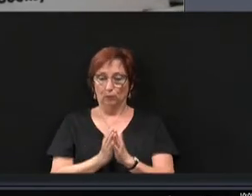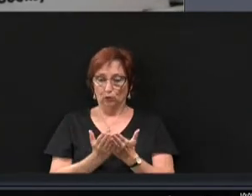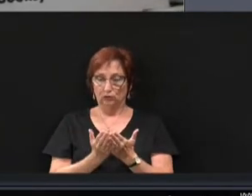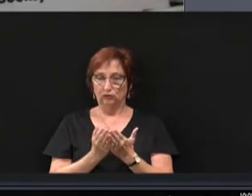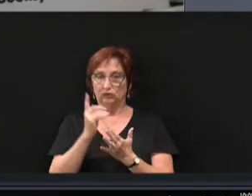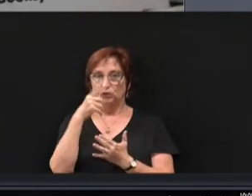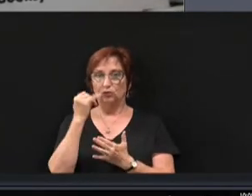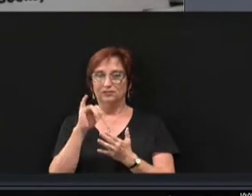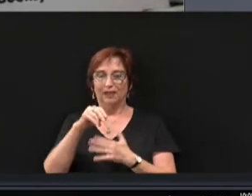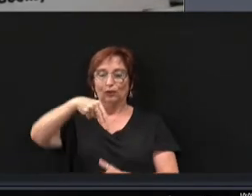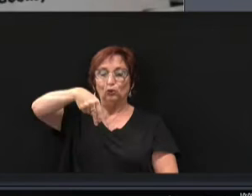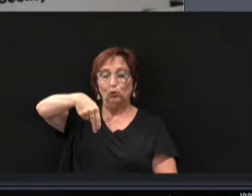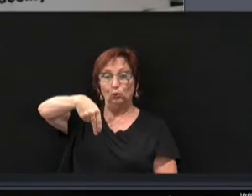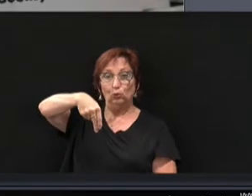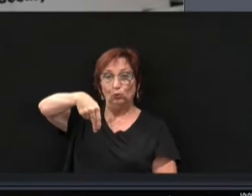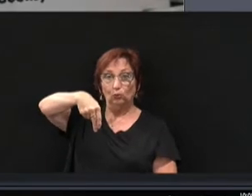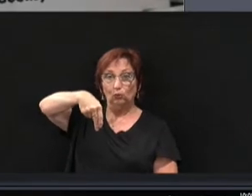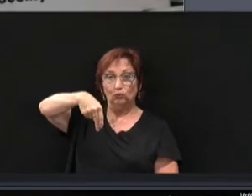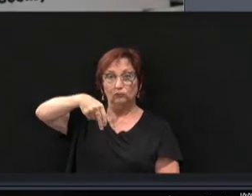down U for a B.